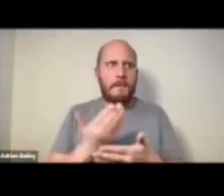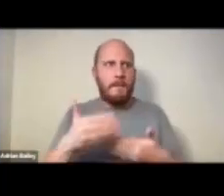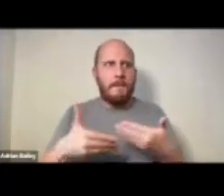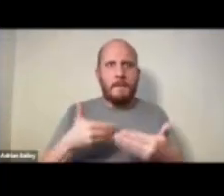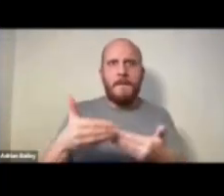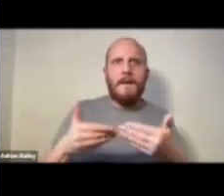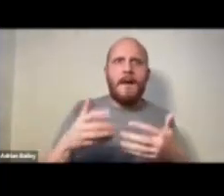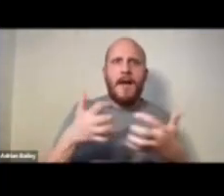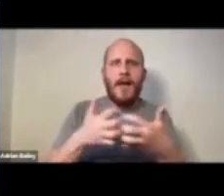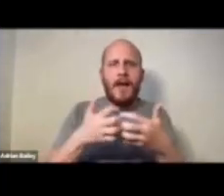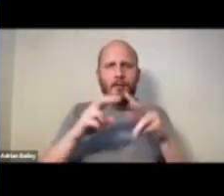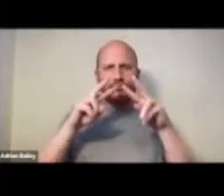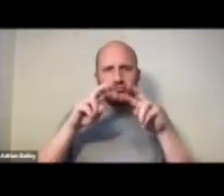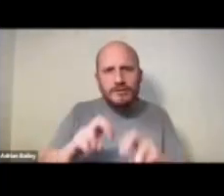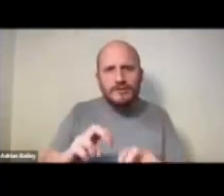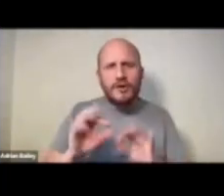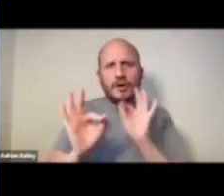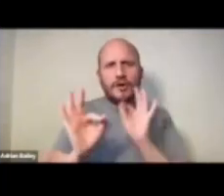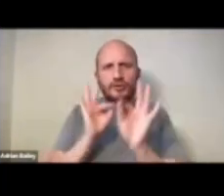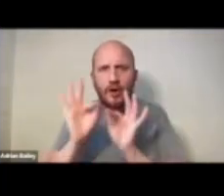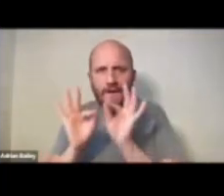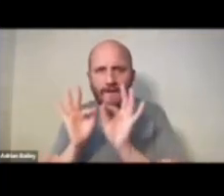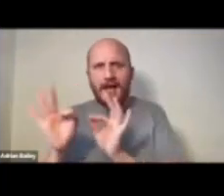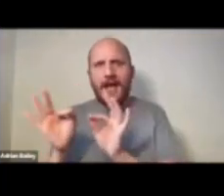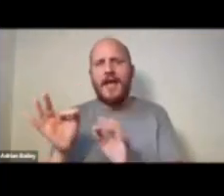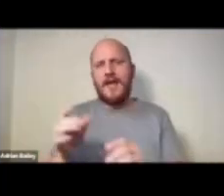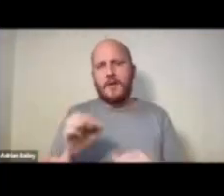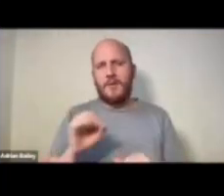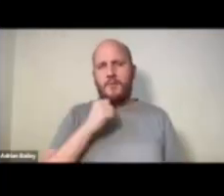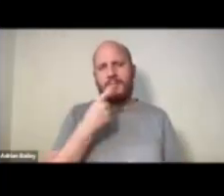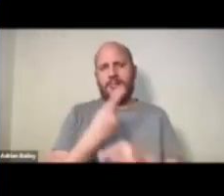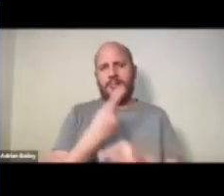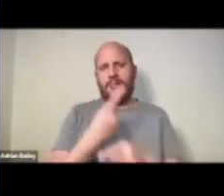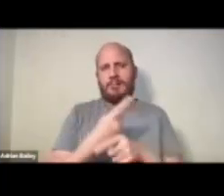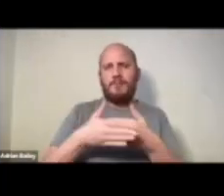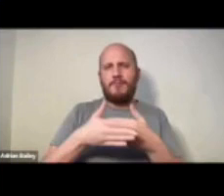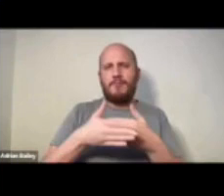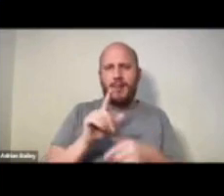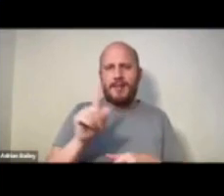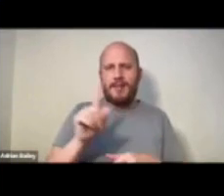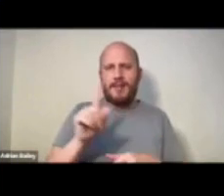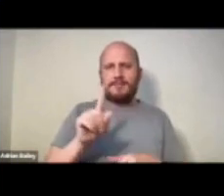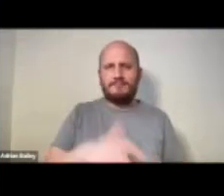research and with surveying. So I'm really interested to explore that later.